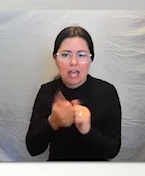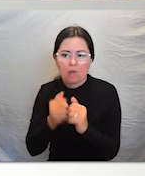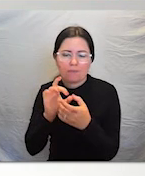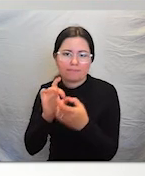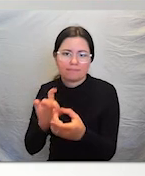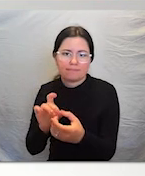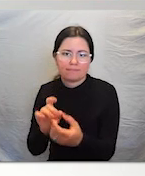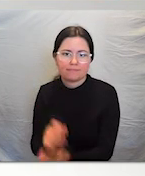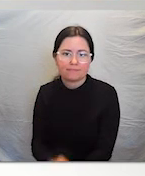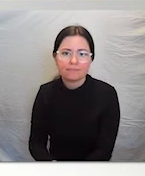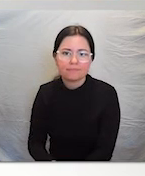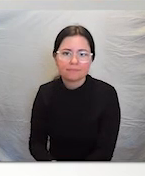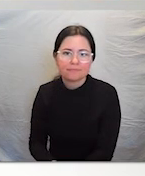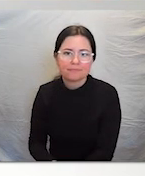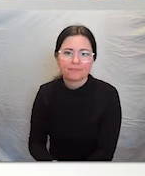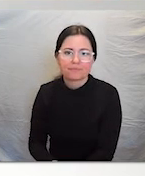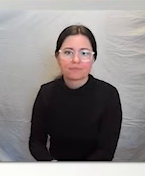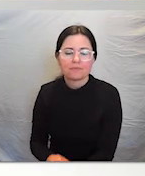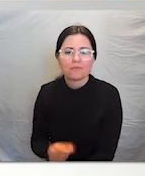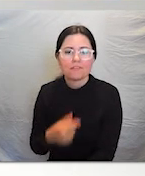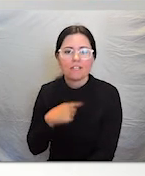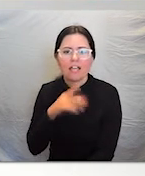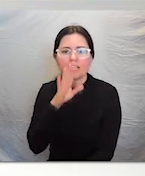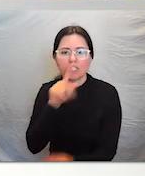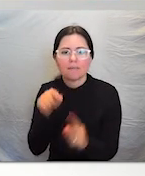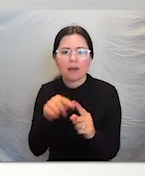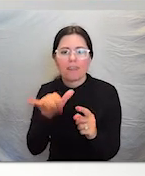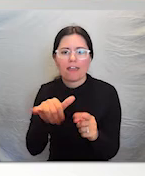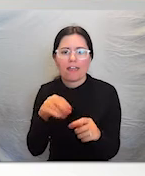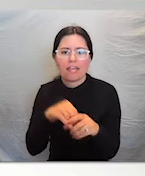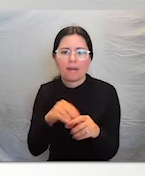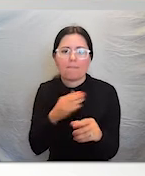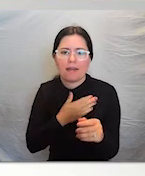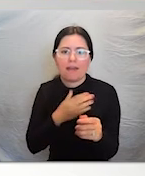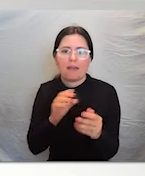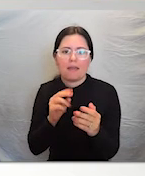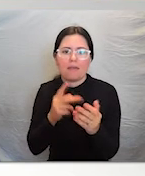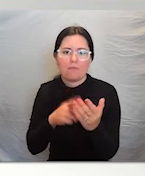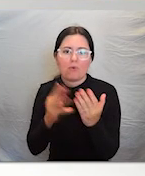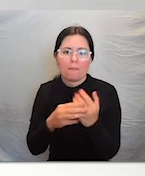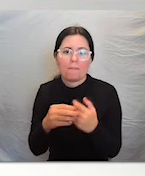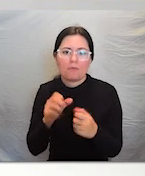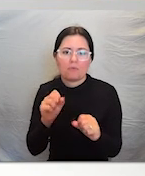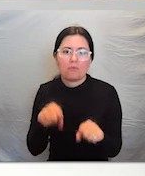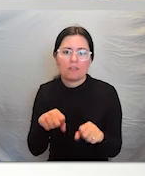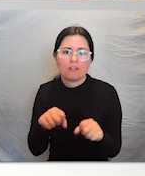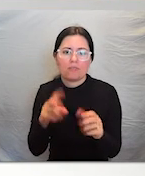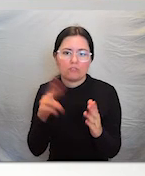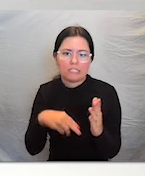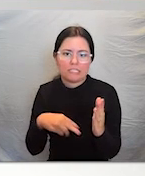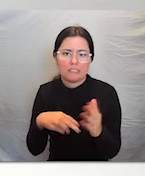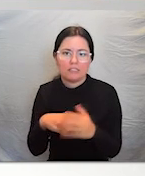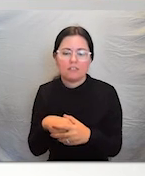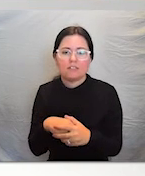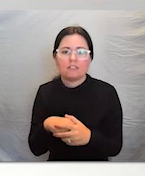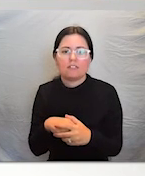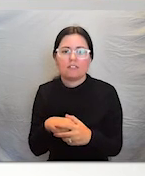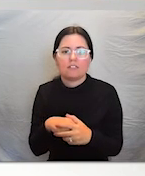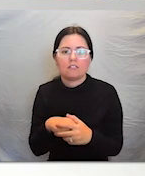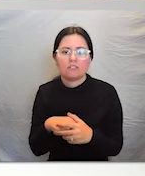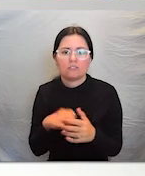So I talk about that in the guide, how it protects you if you are a victim of